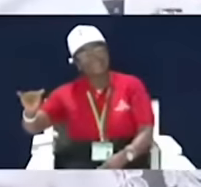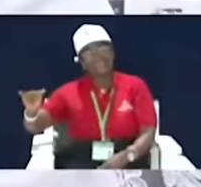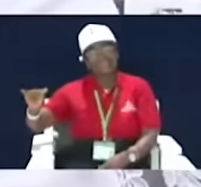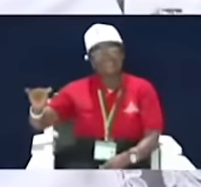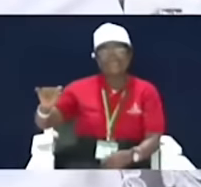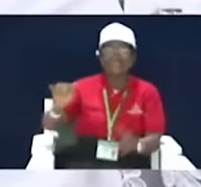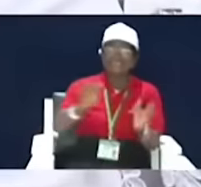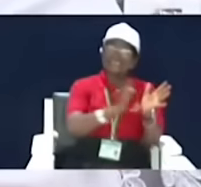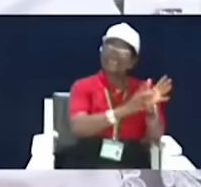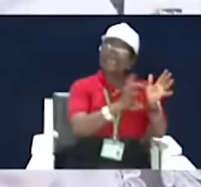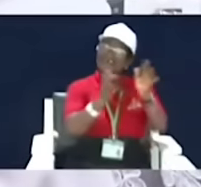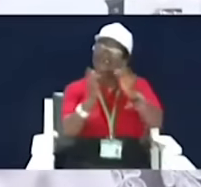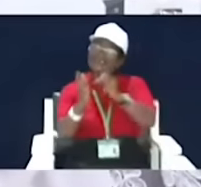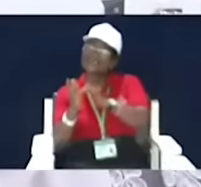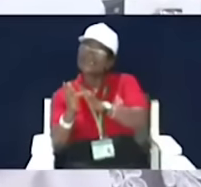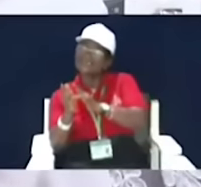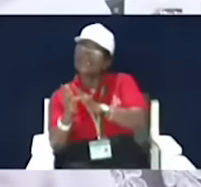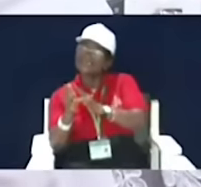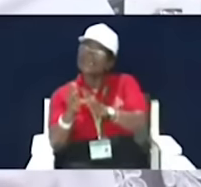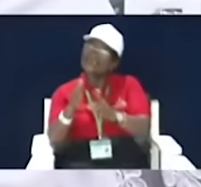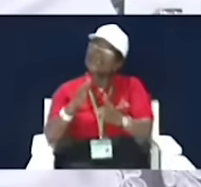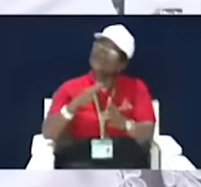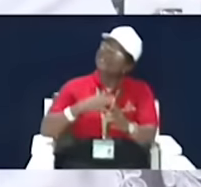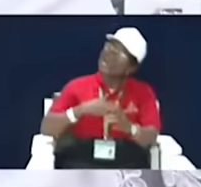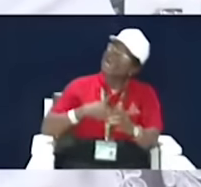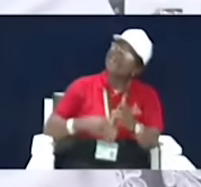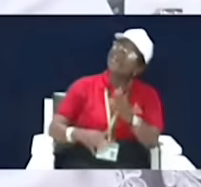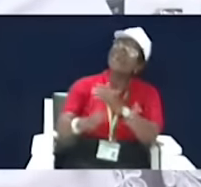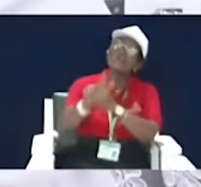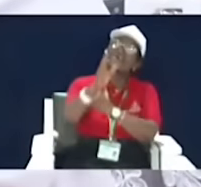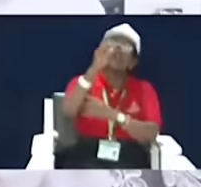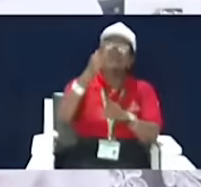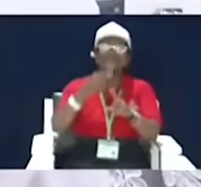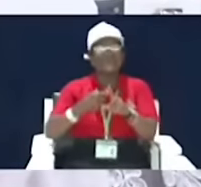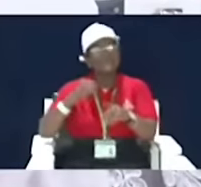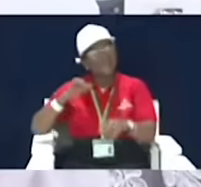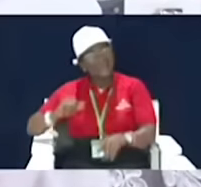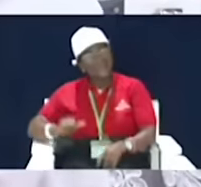everlasting to everlasting. Jesus, my hope,